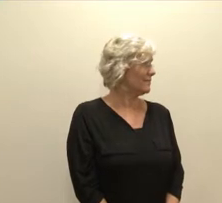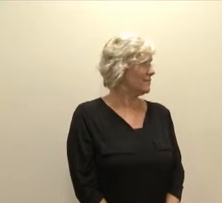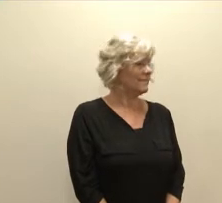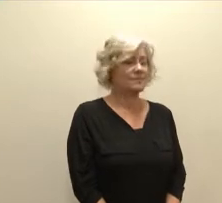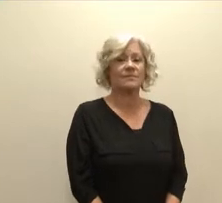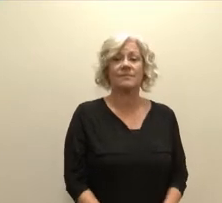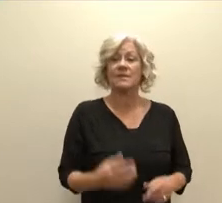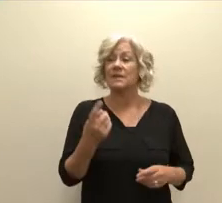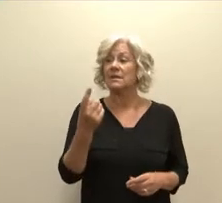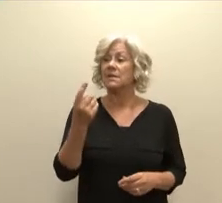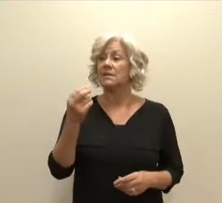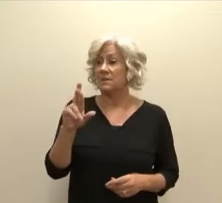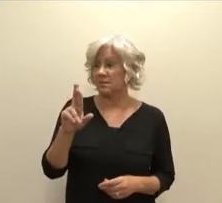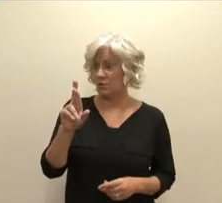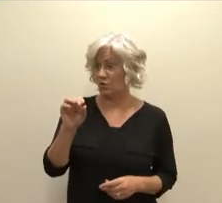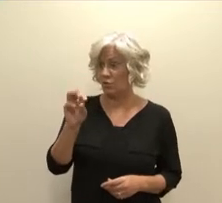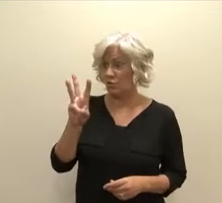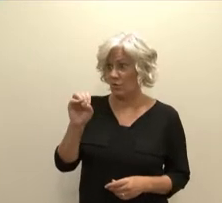Dr. Rowe,